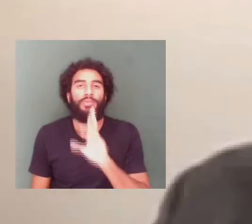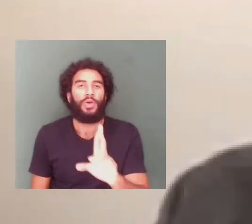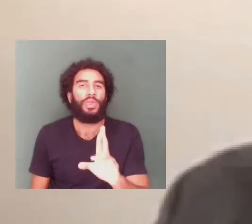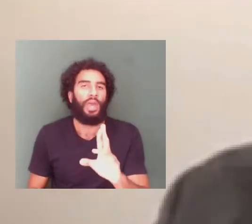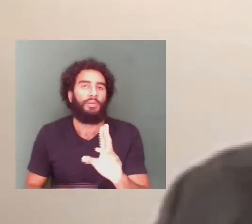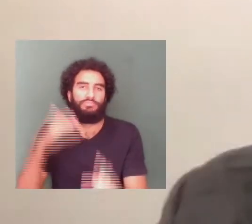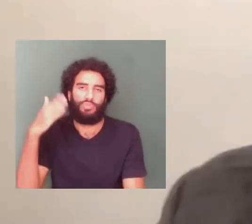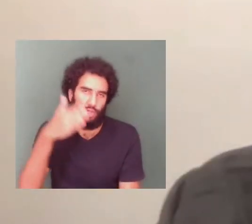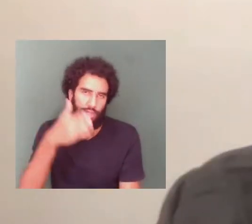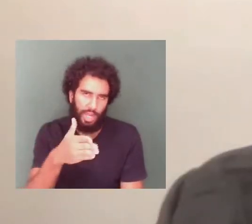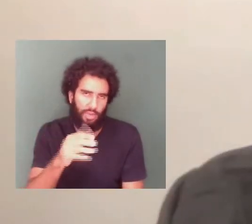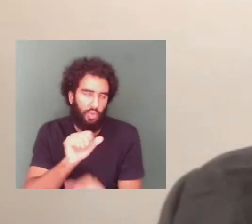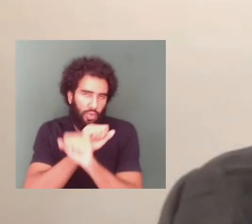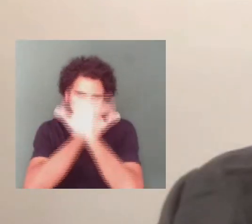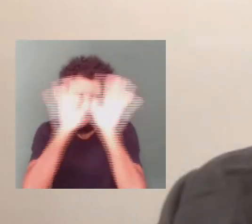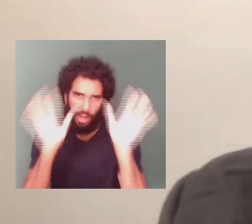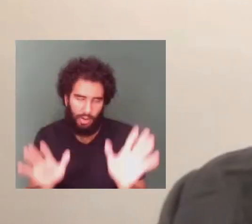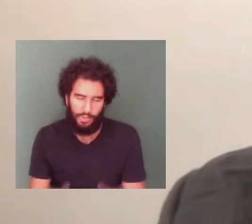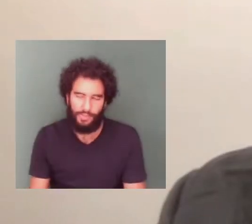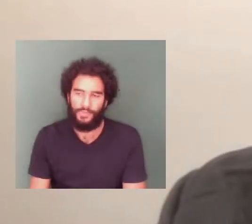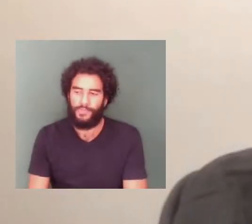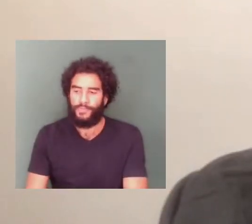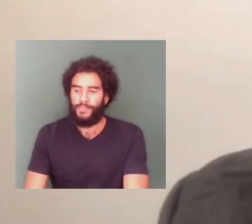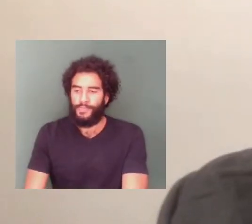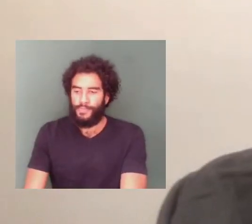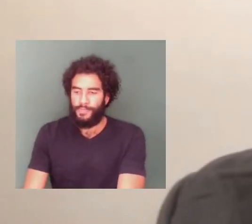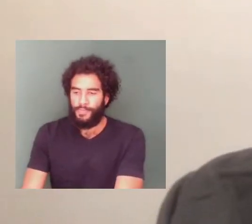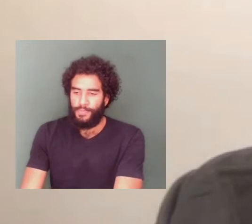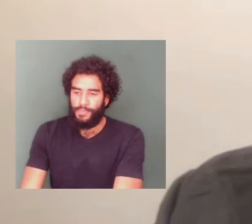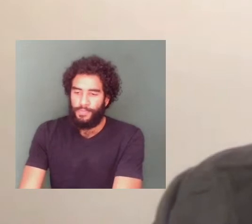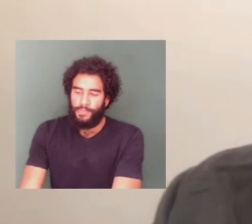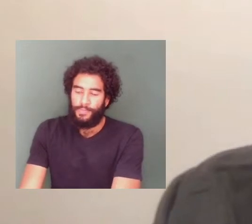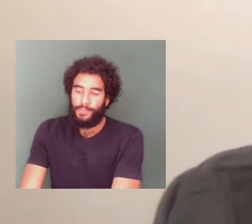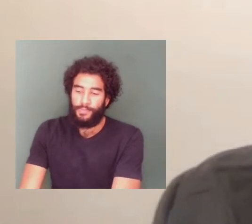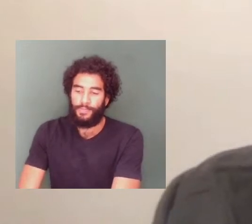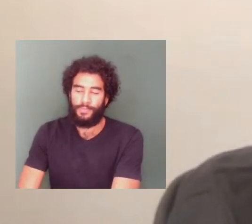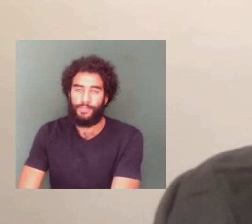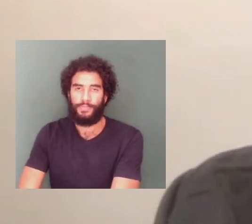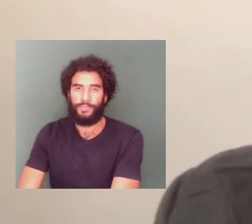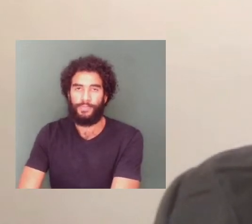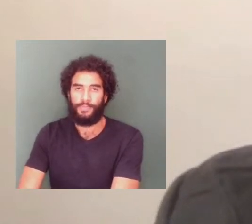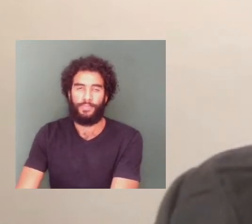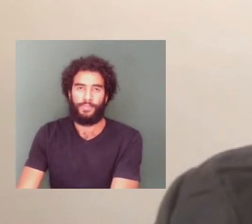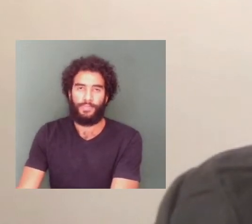very objective and clear answer. And